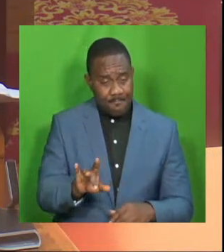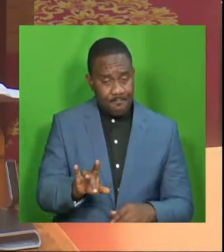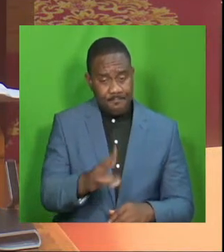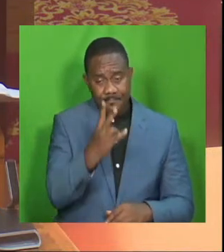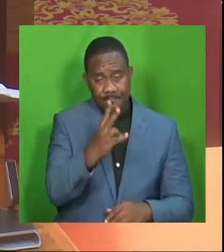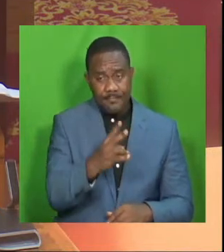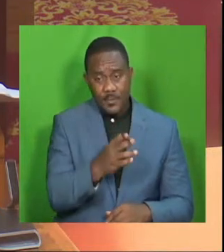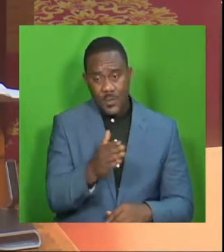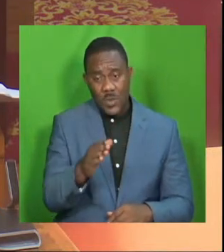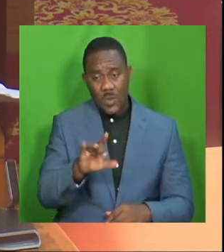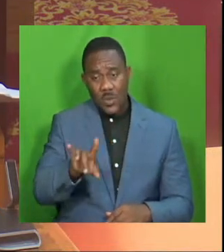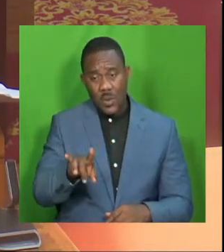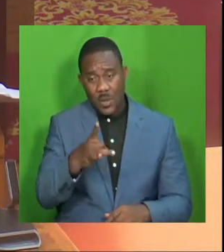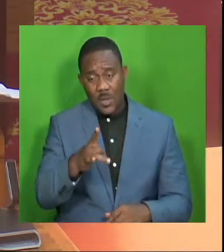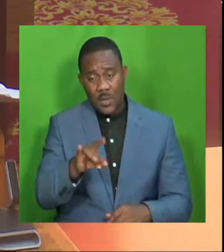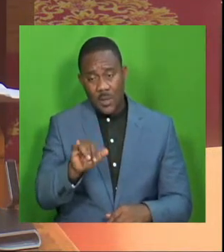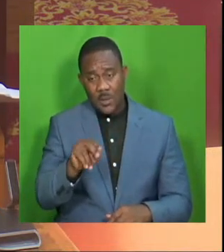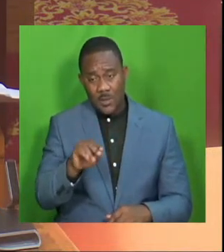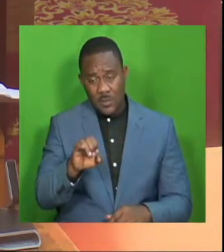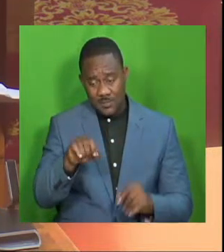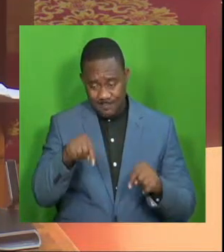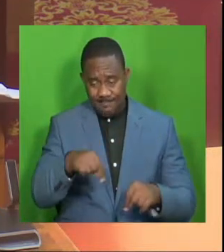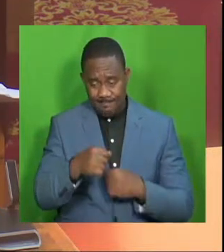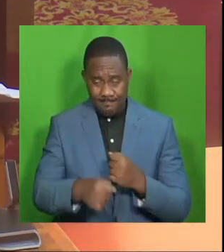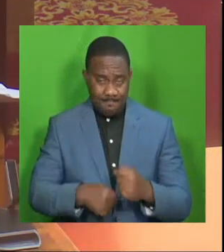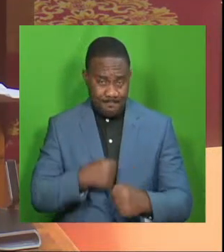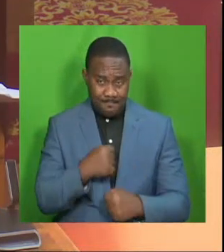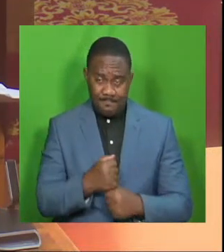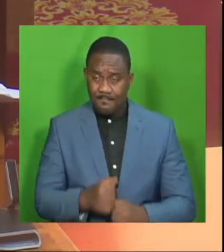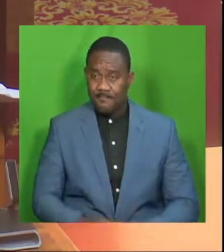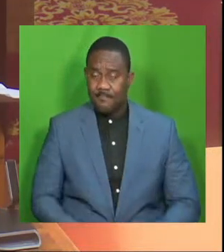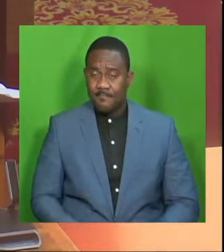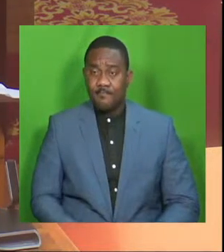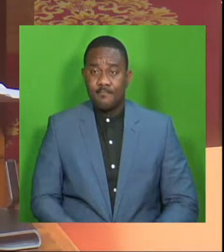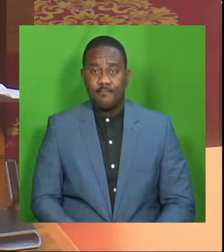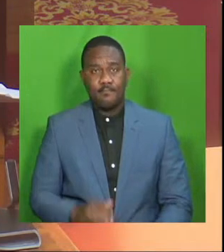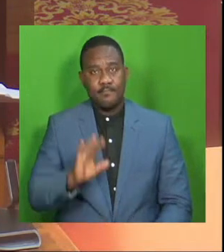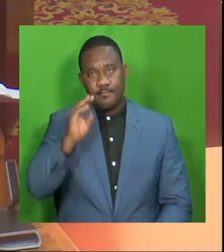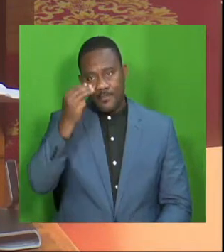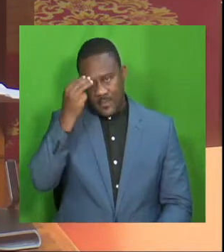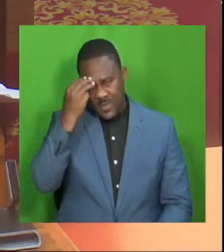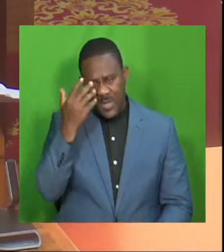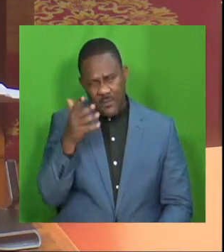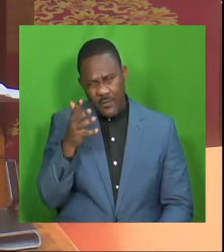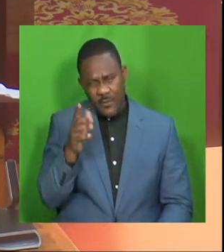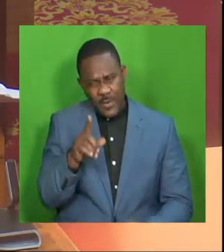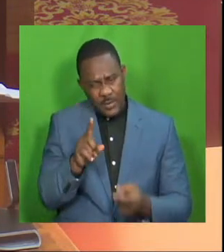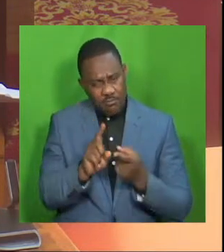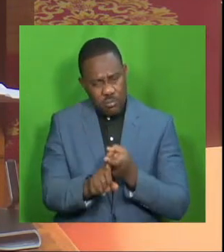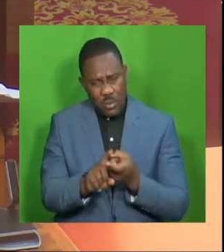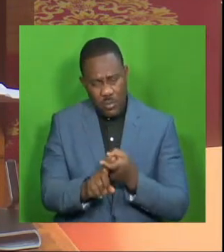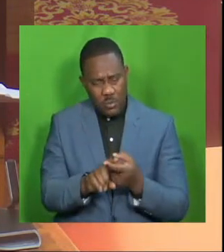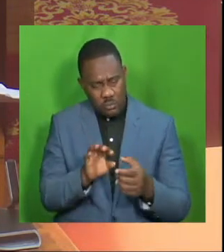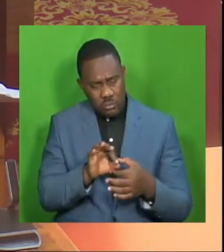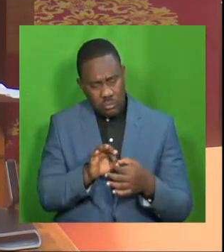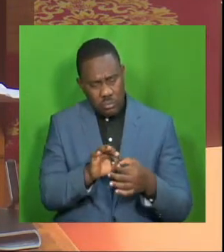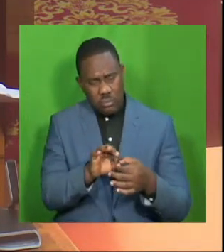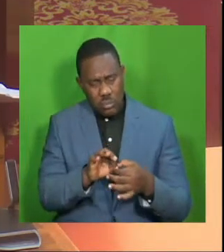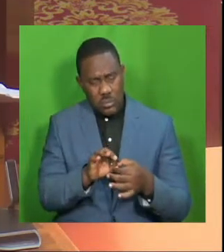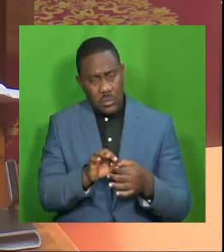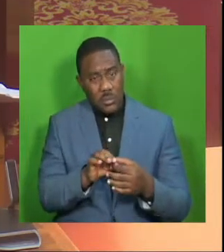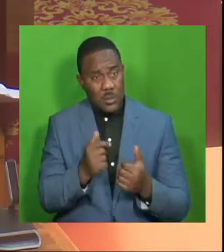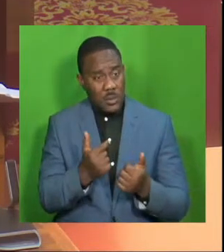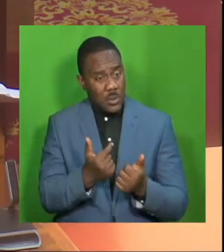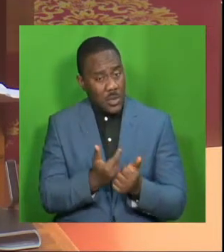June 2021. The Ministry has increased collaboration with the support to the Ghana